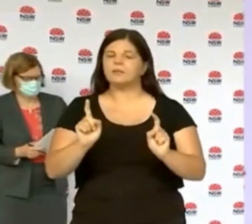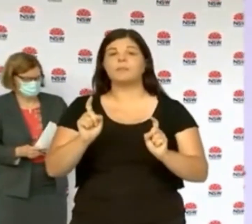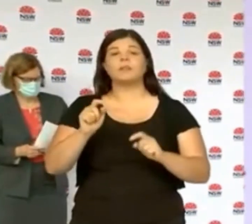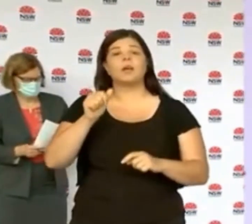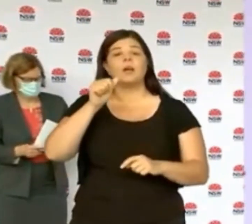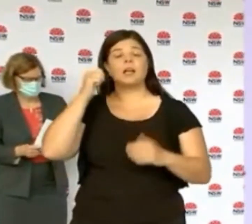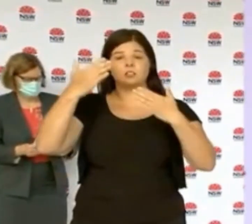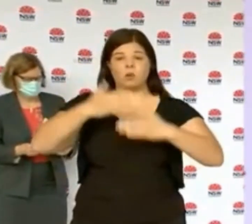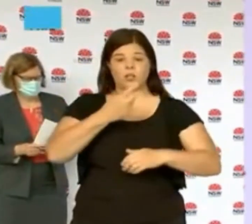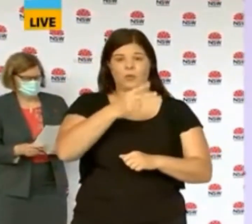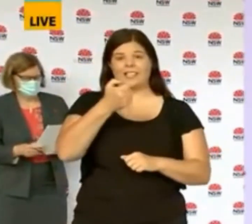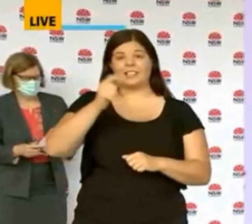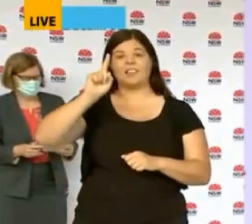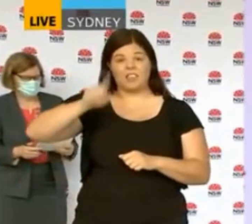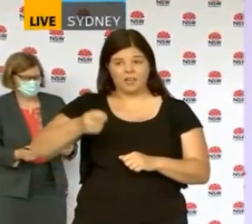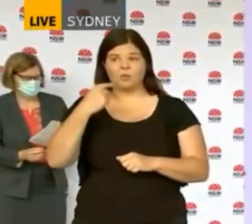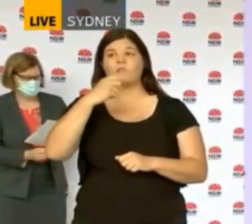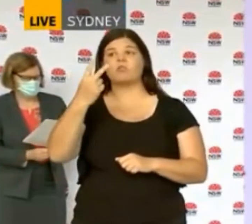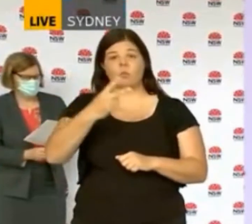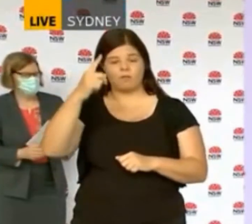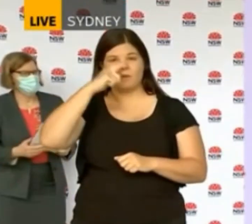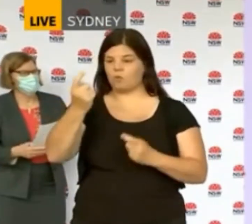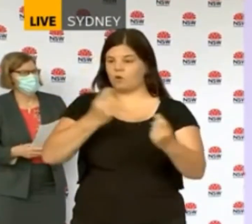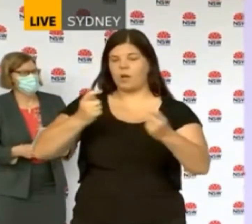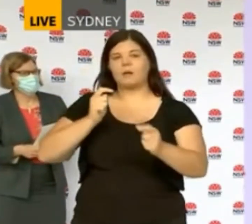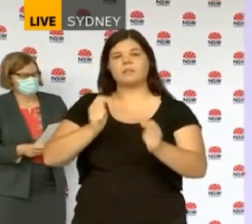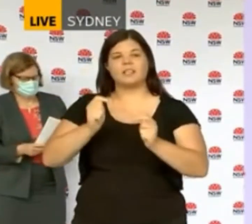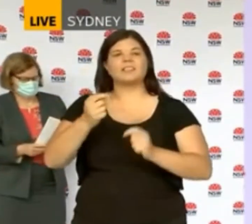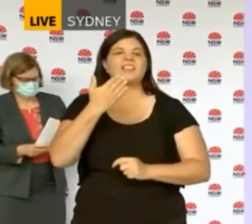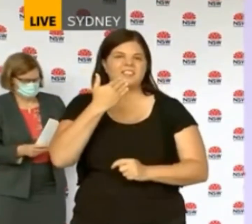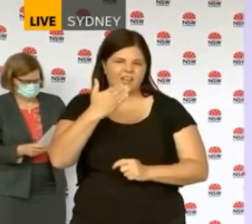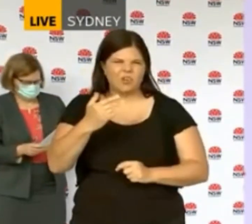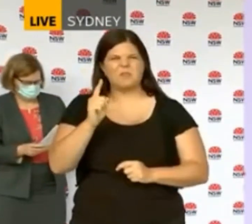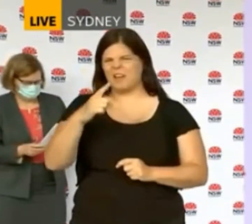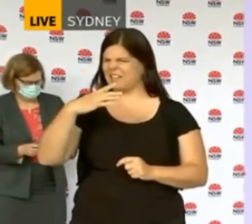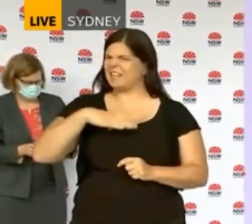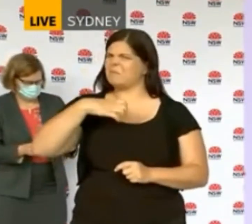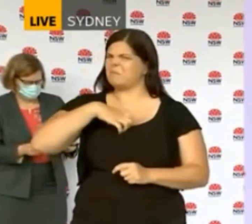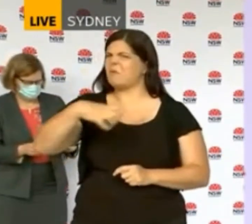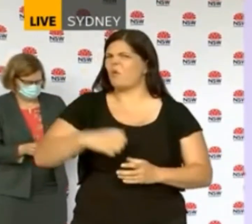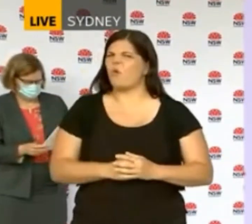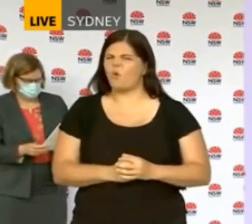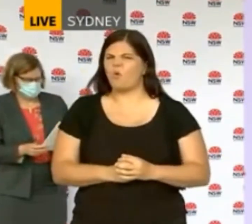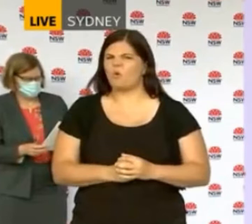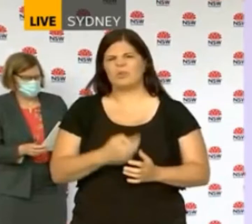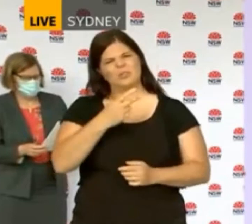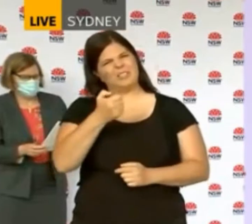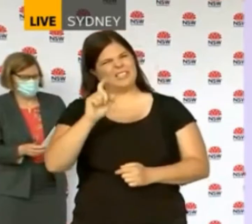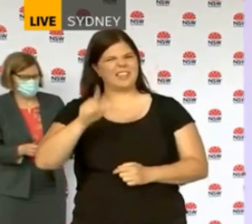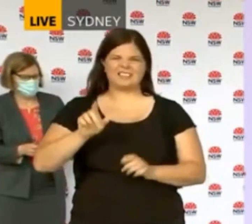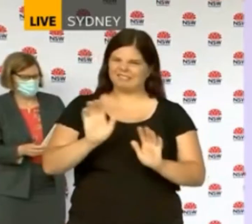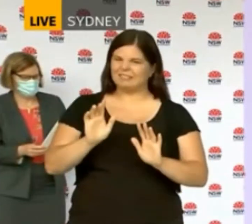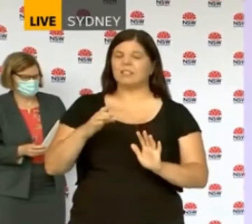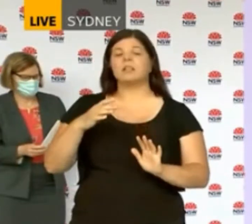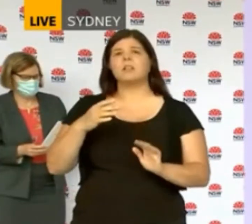was 26,112 tests, so thank you for coming out, but that number still is on the low side. We did hit the